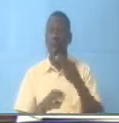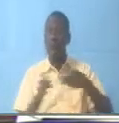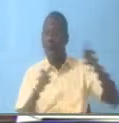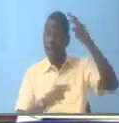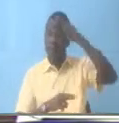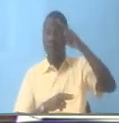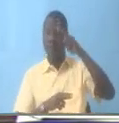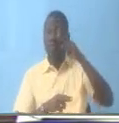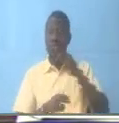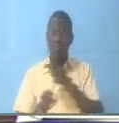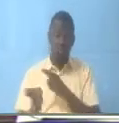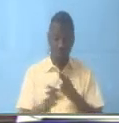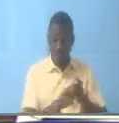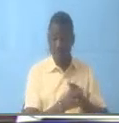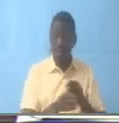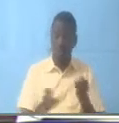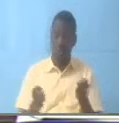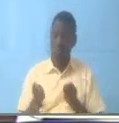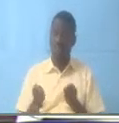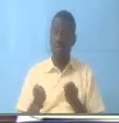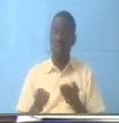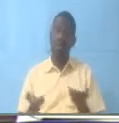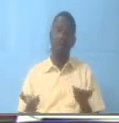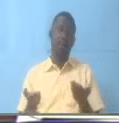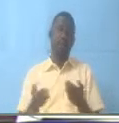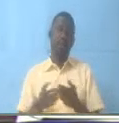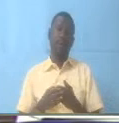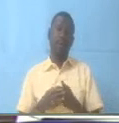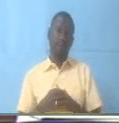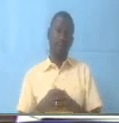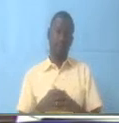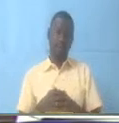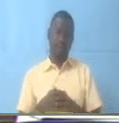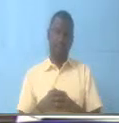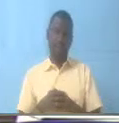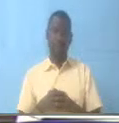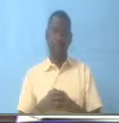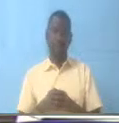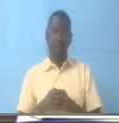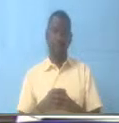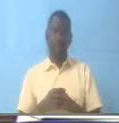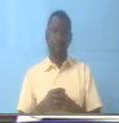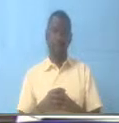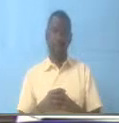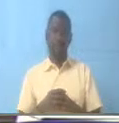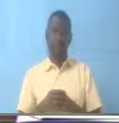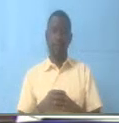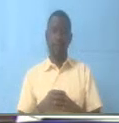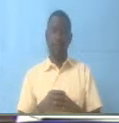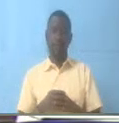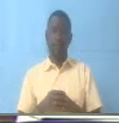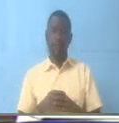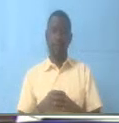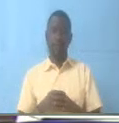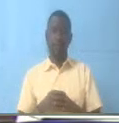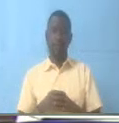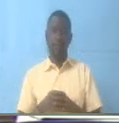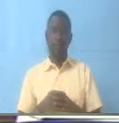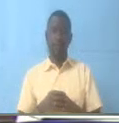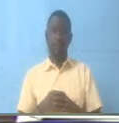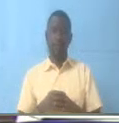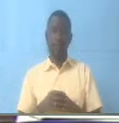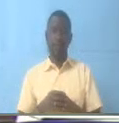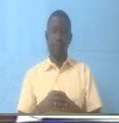seede yoo xam ne wax nañ ne ki joxe ndigal pour ñu fetel ndigal li mu ngi bàyyeekoo ca kaw. Does that not